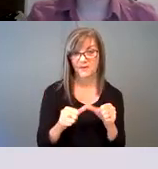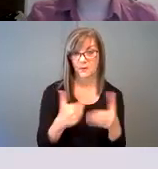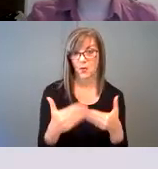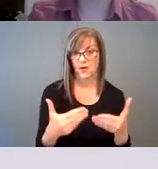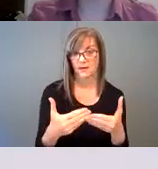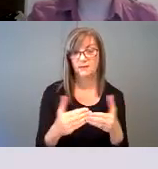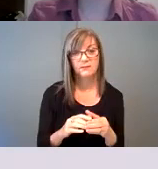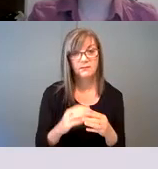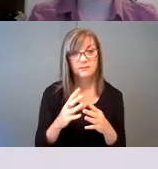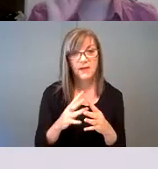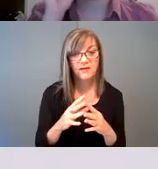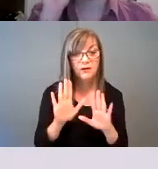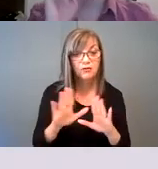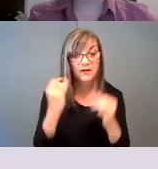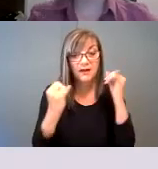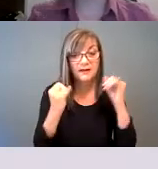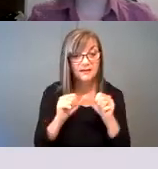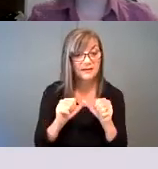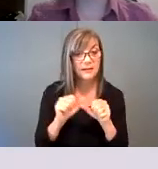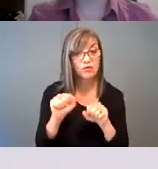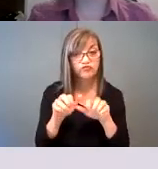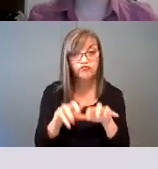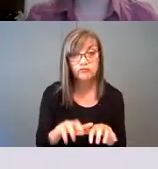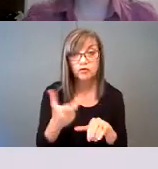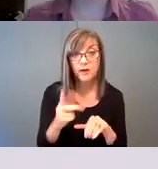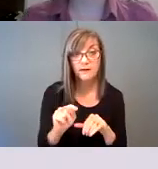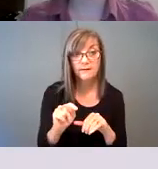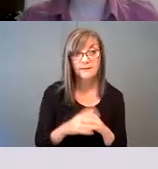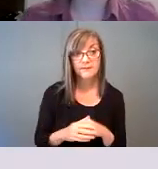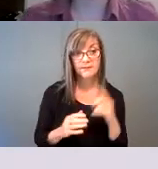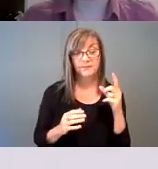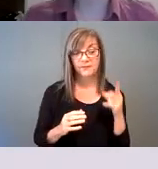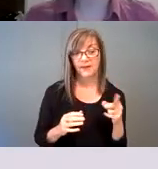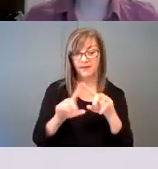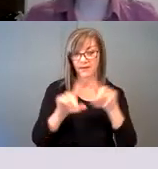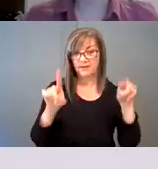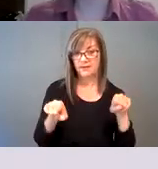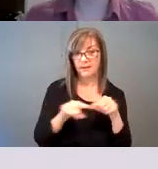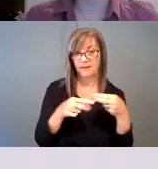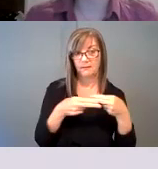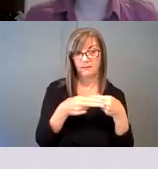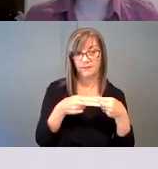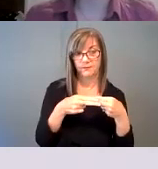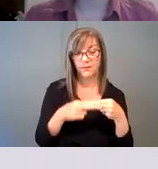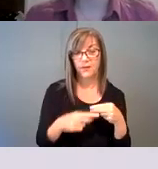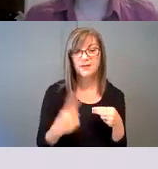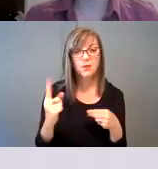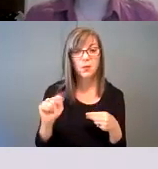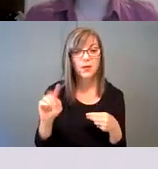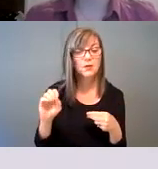continue coming into the chat. And so just briefly on this slide here, this is an example of one tool that you could